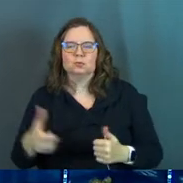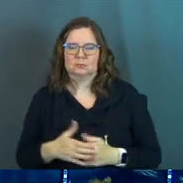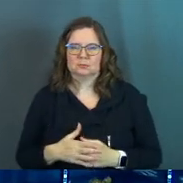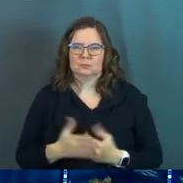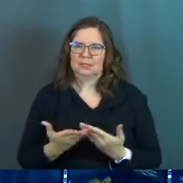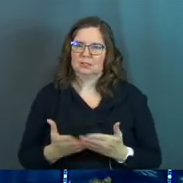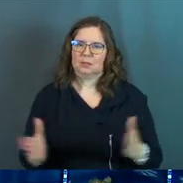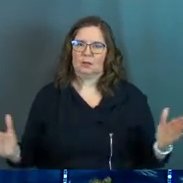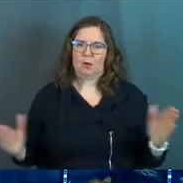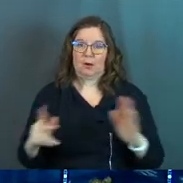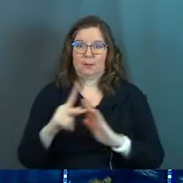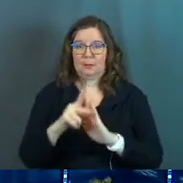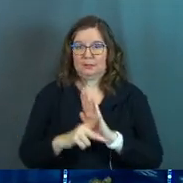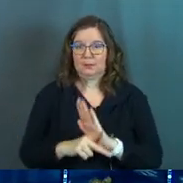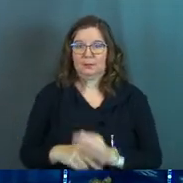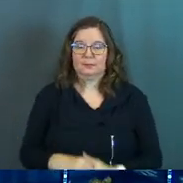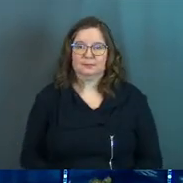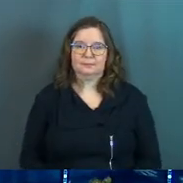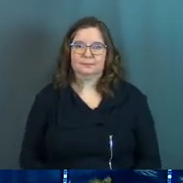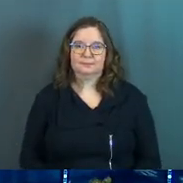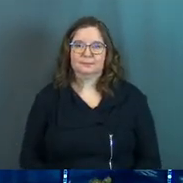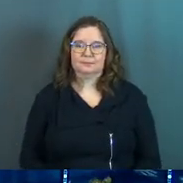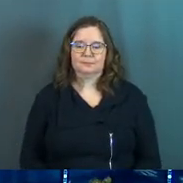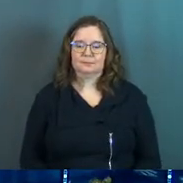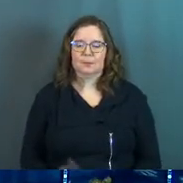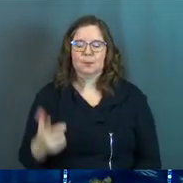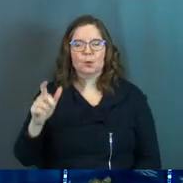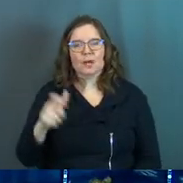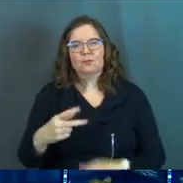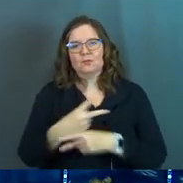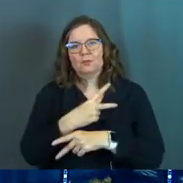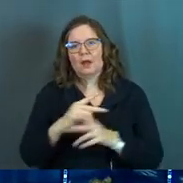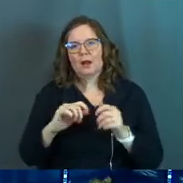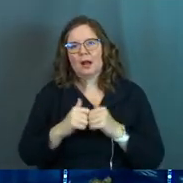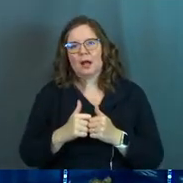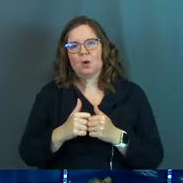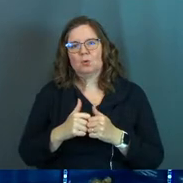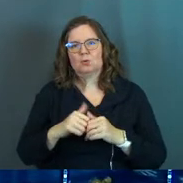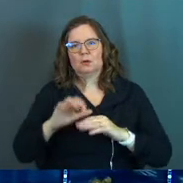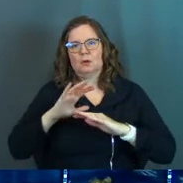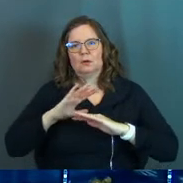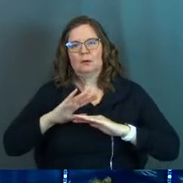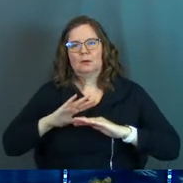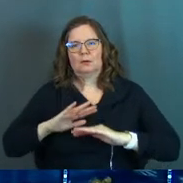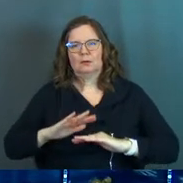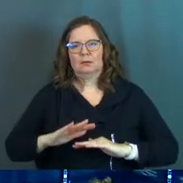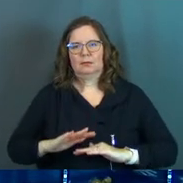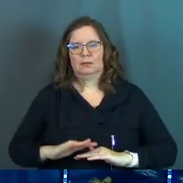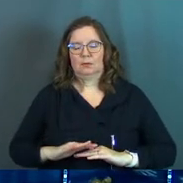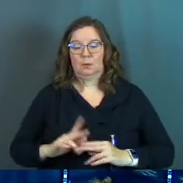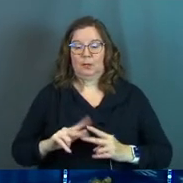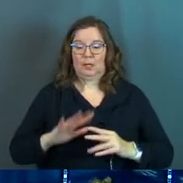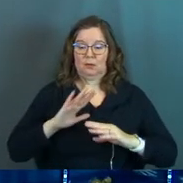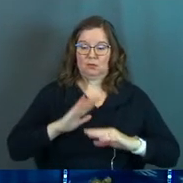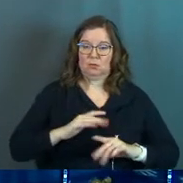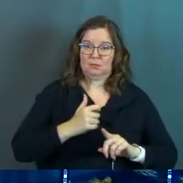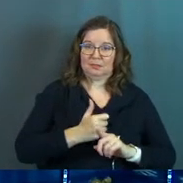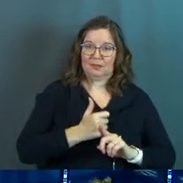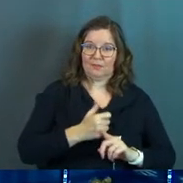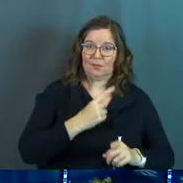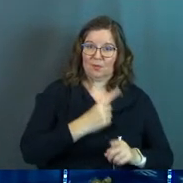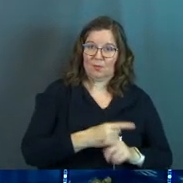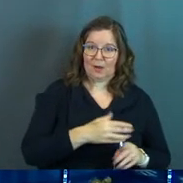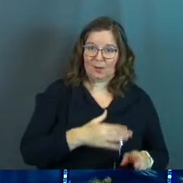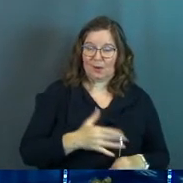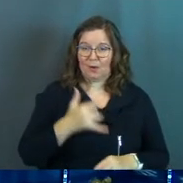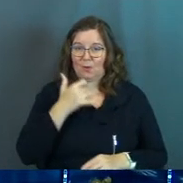It's a broad principle. But we've got to figure out how to soothe. We either soothe ourselves the right way or the wrong